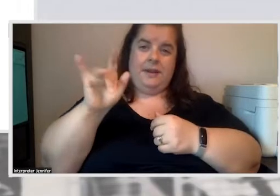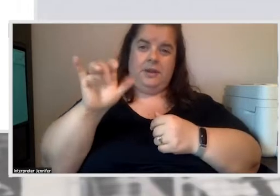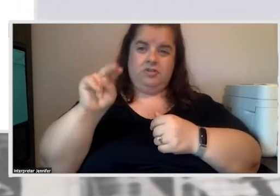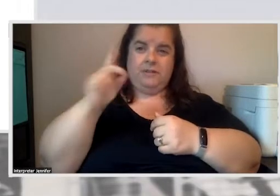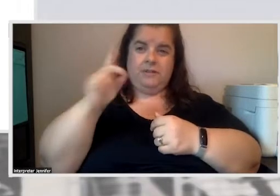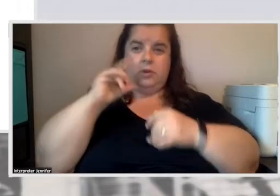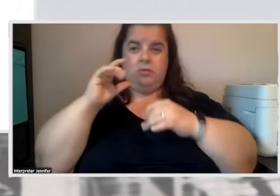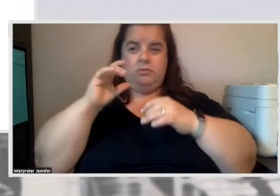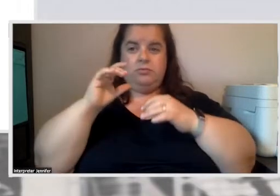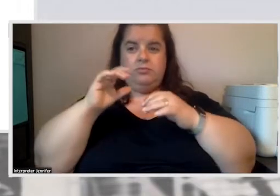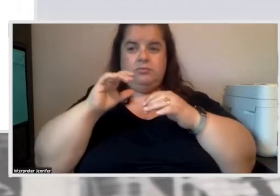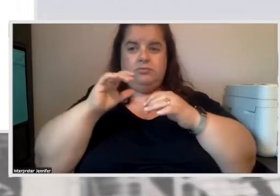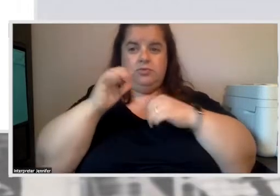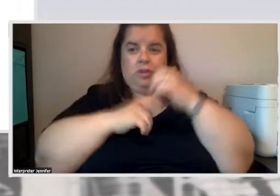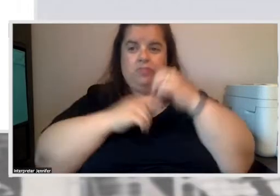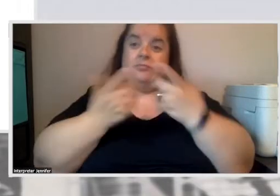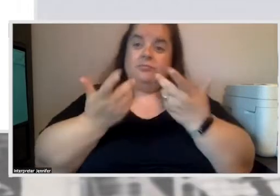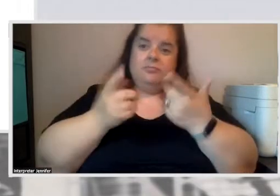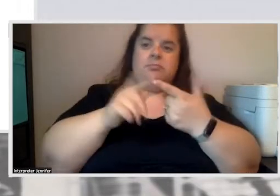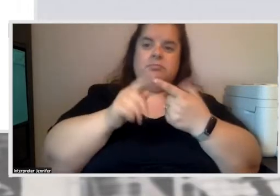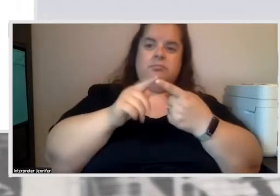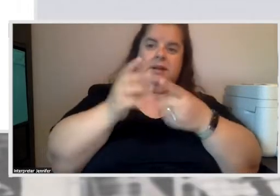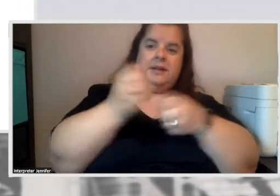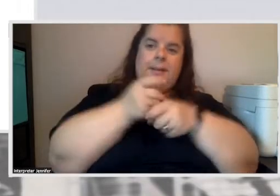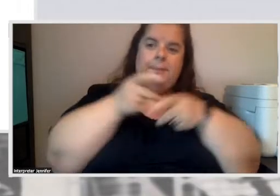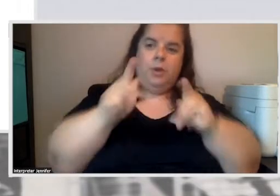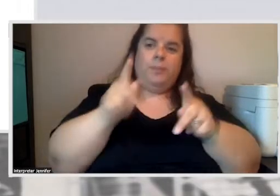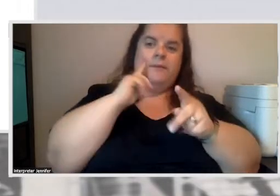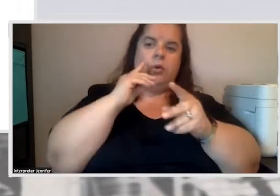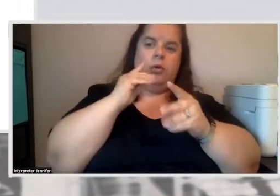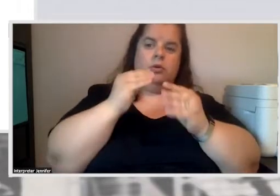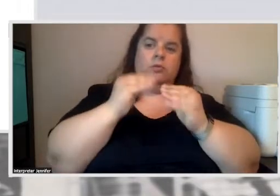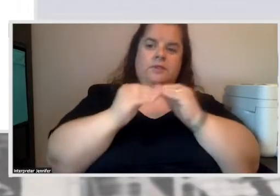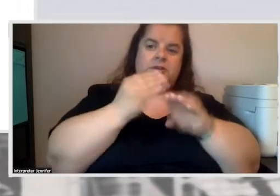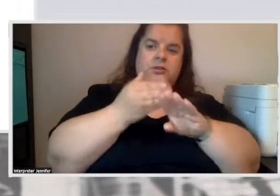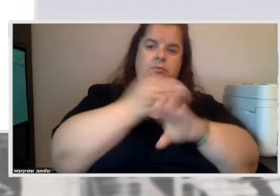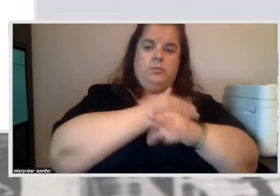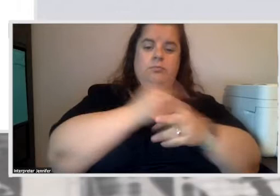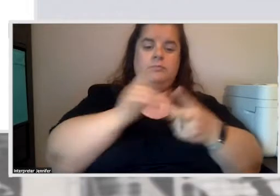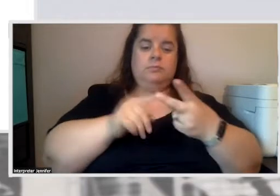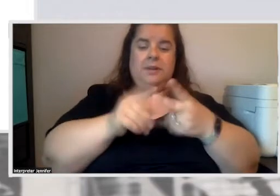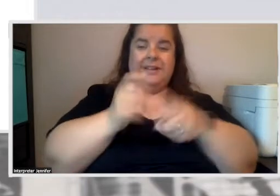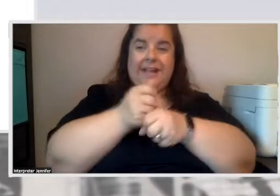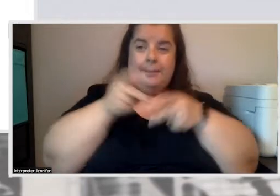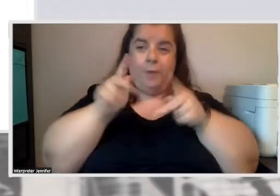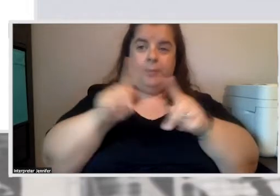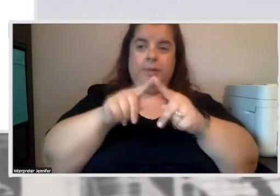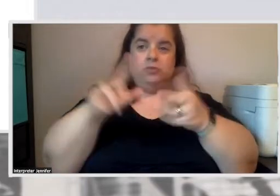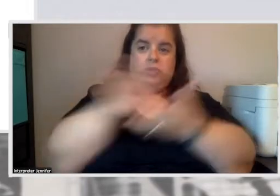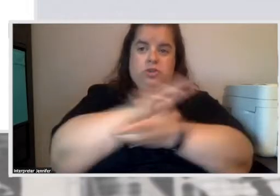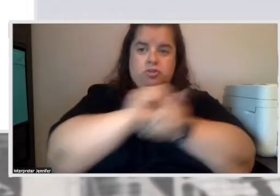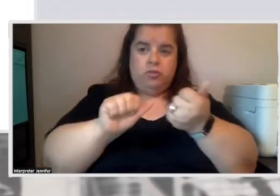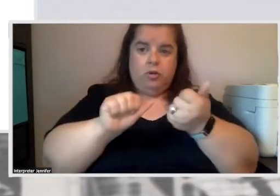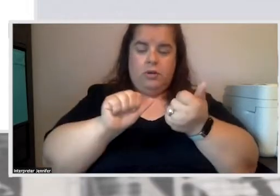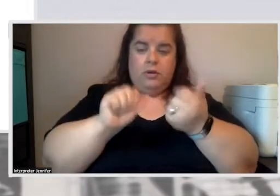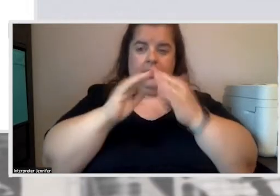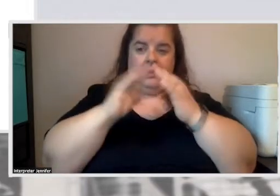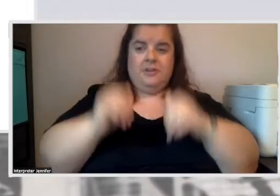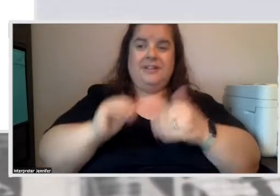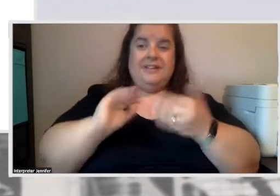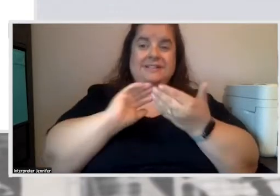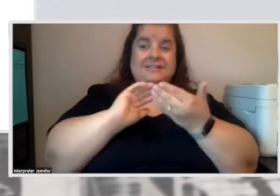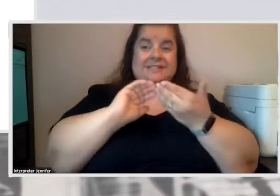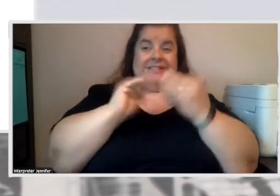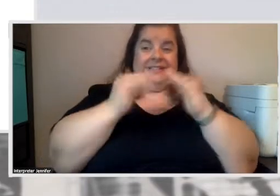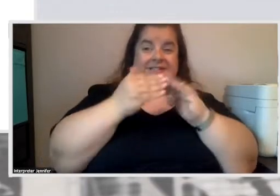to obtain permits to repair the structure, and the other is to obtain permits to demolish the structure. City-funded demolition of condemned